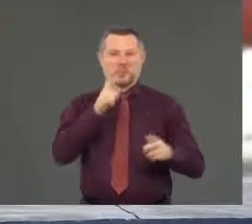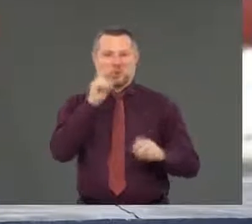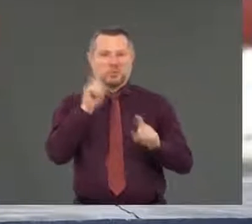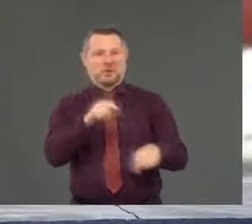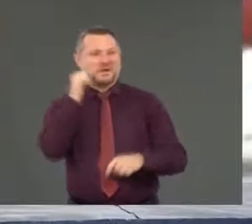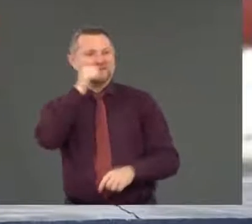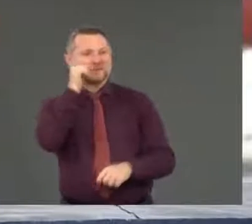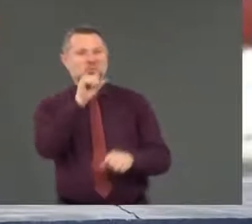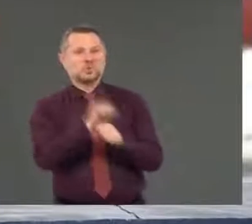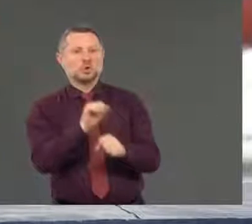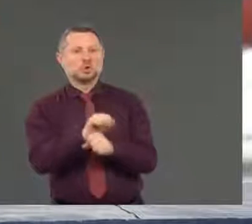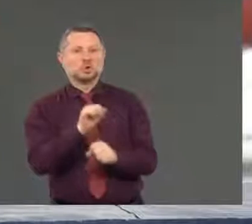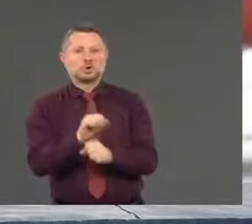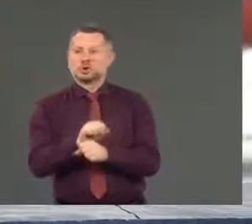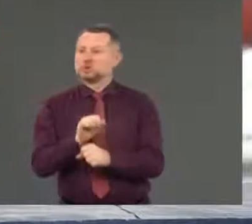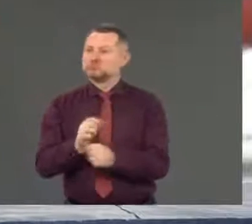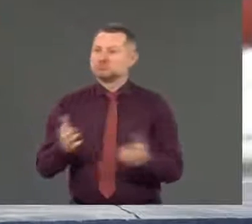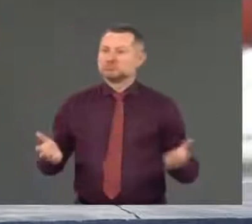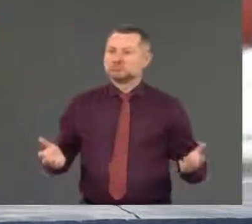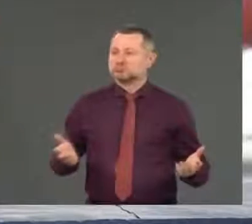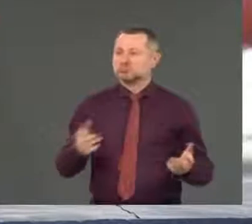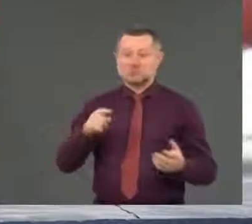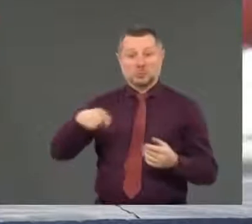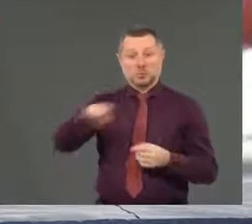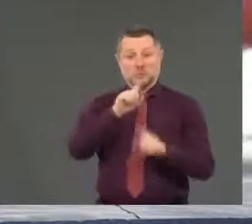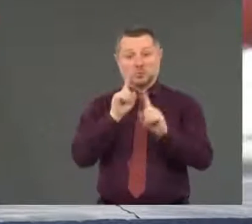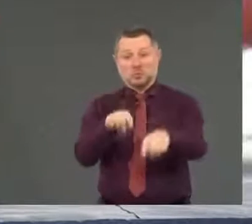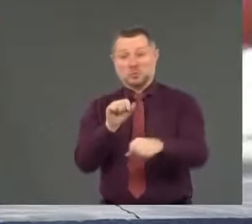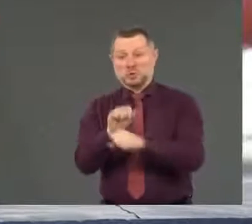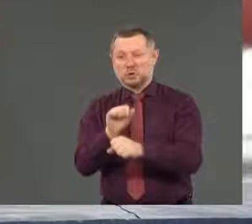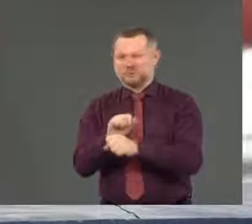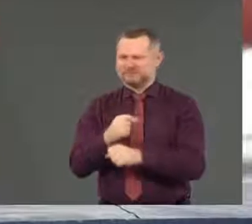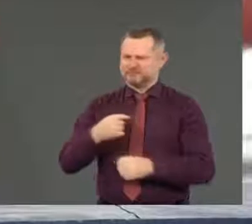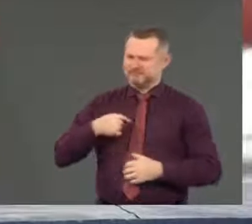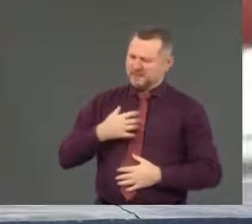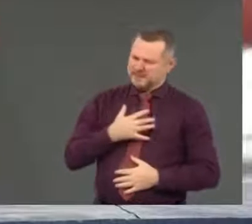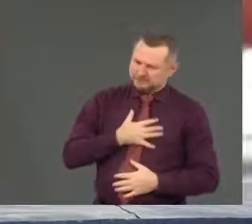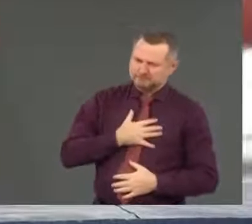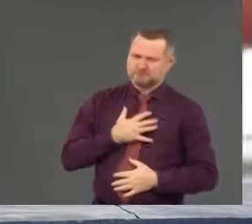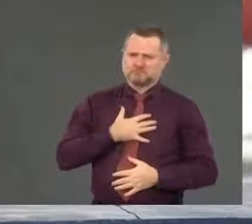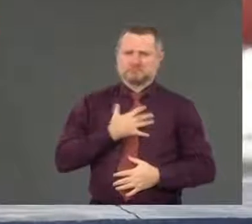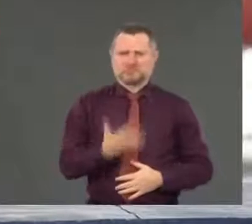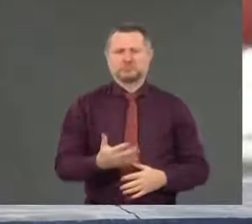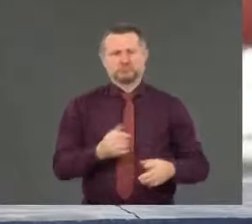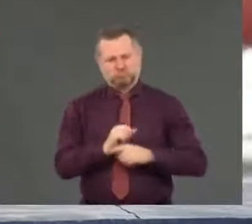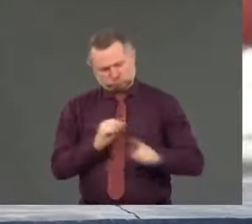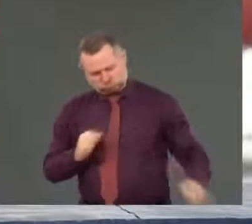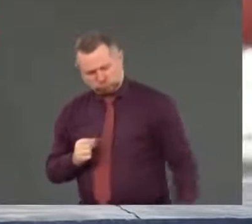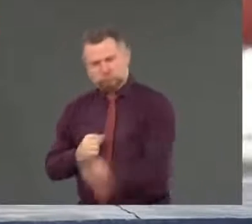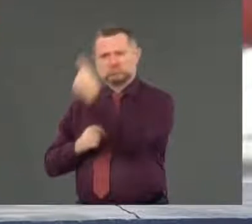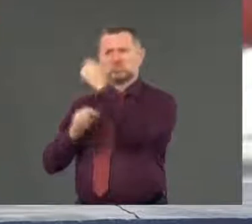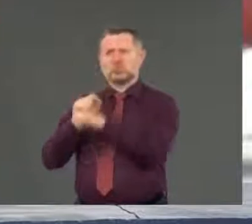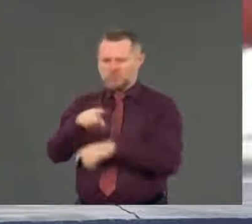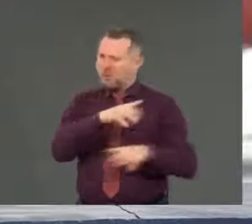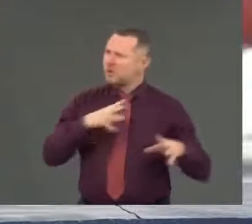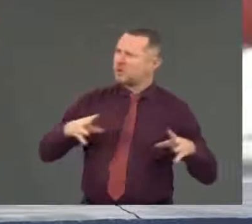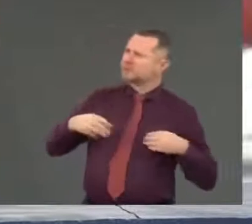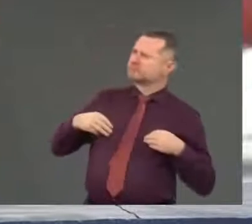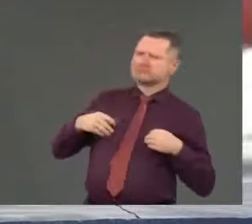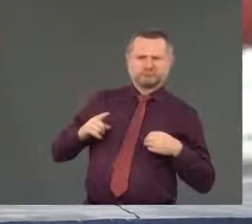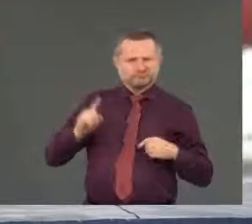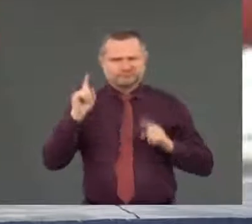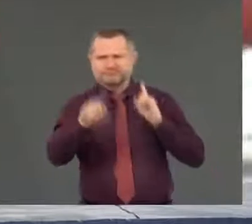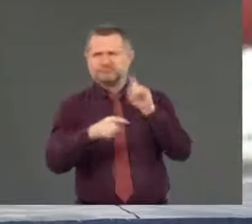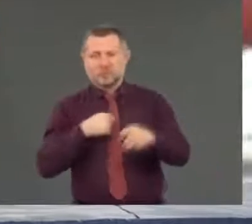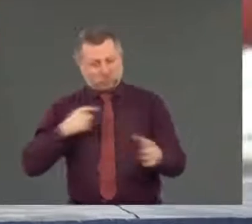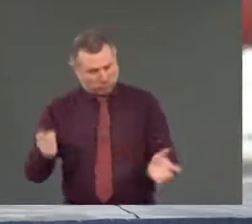look, they showed up because I asked them to show up. They showed up because I required them to